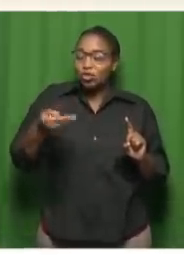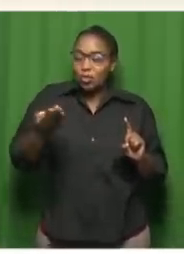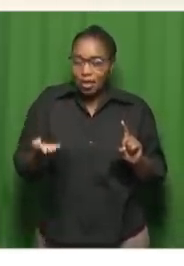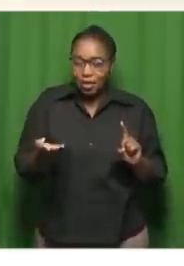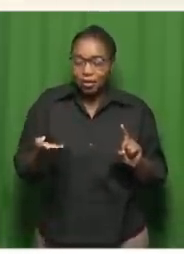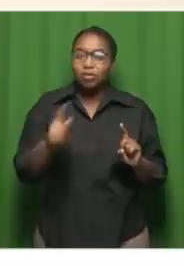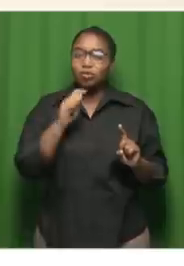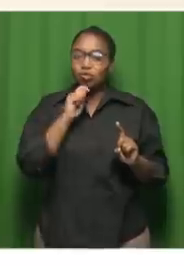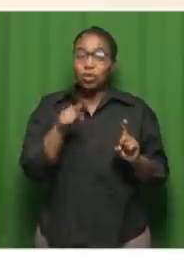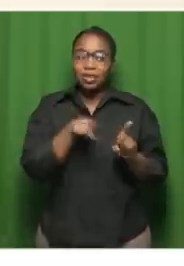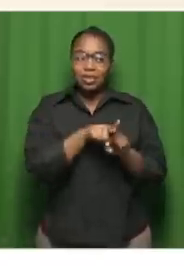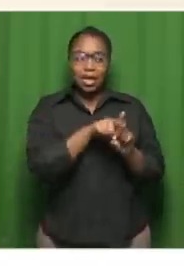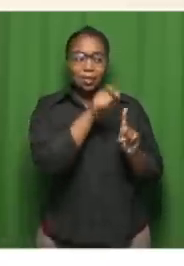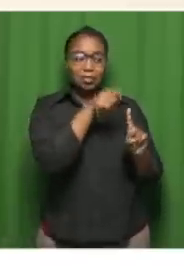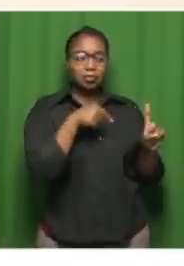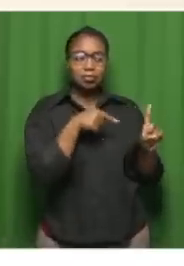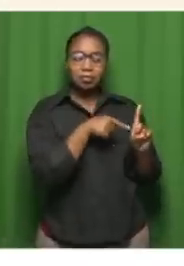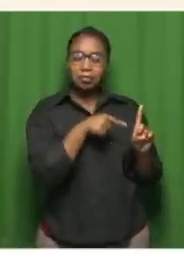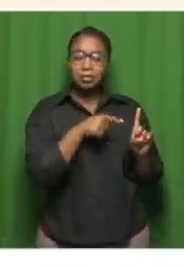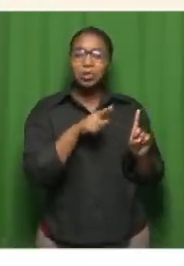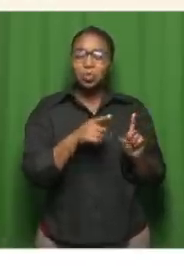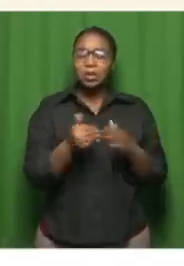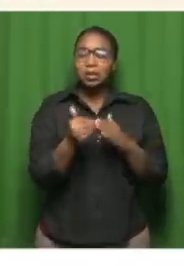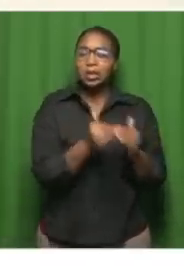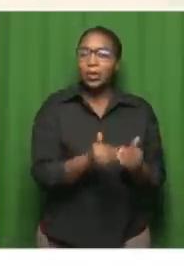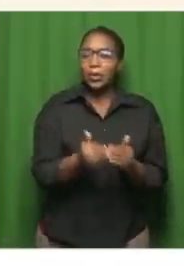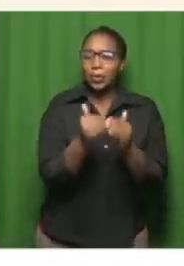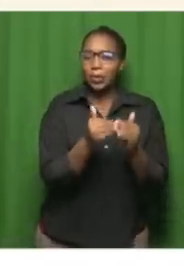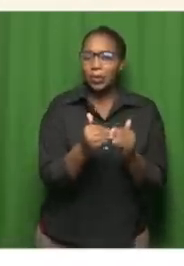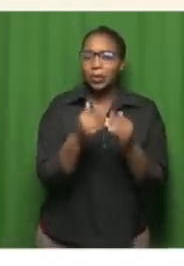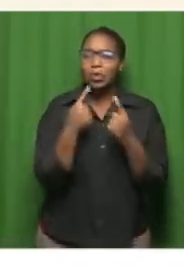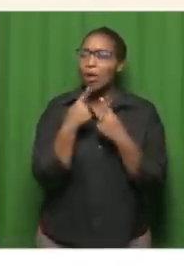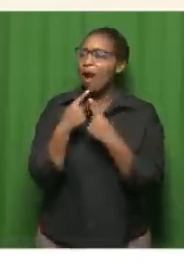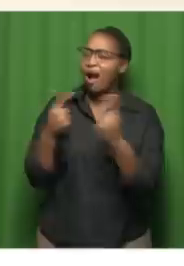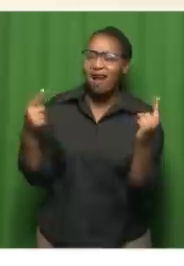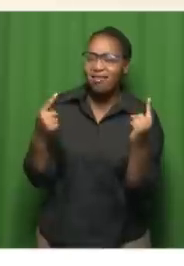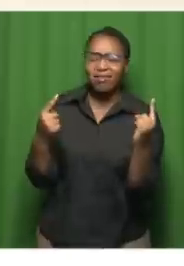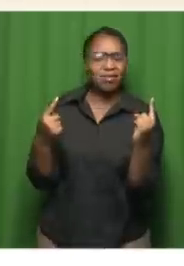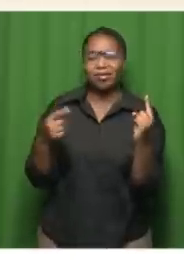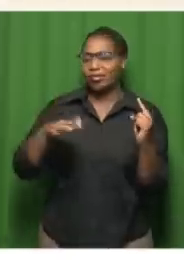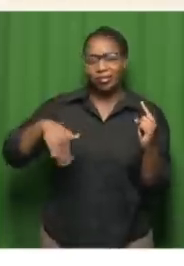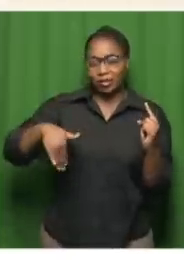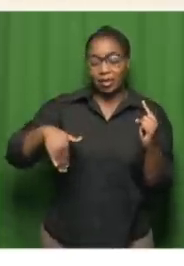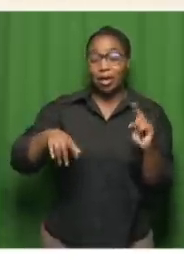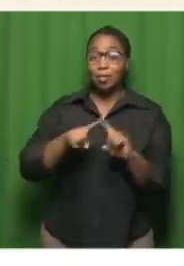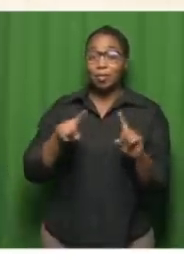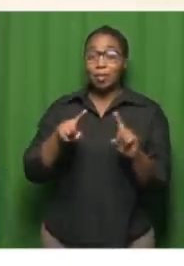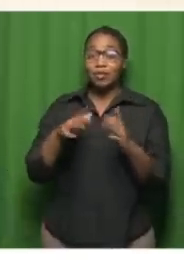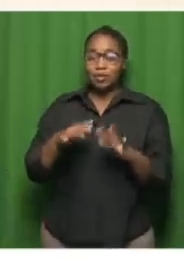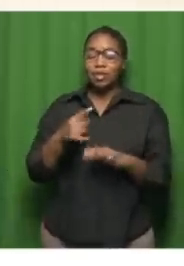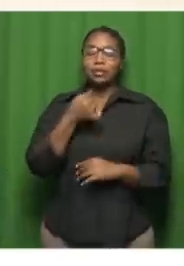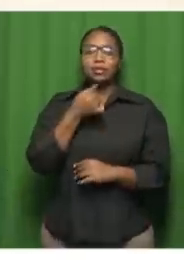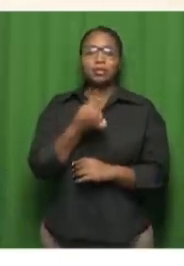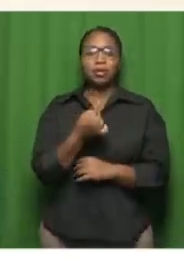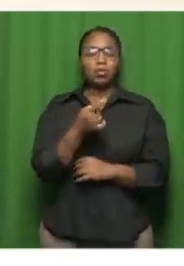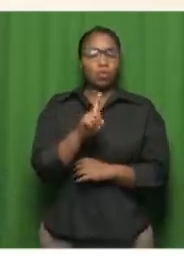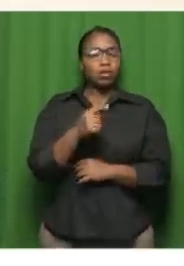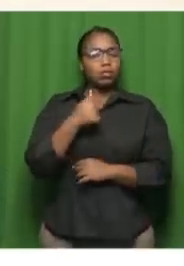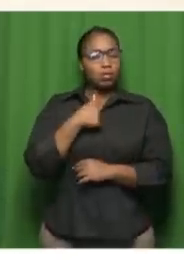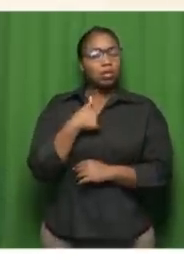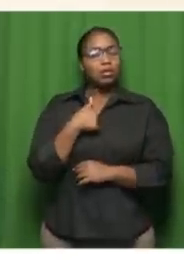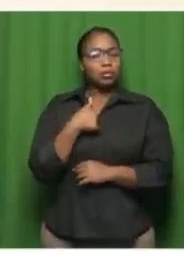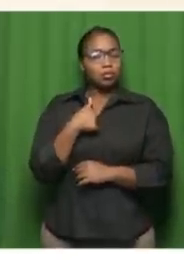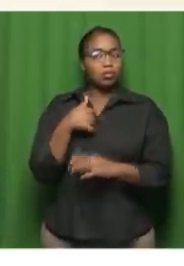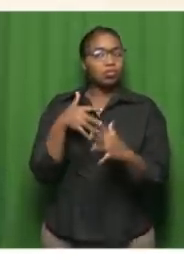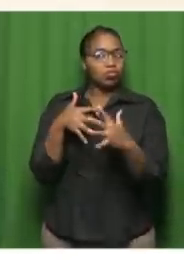very cautiously not to make any public pronouncement about that. What he just said was that I will abide with